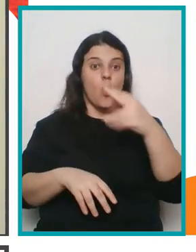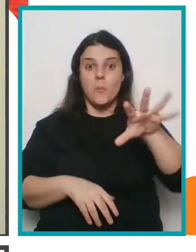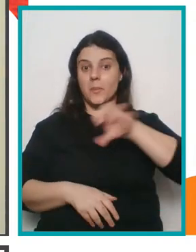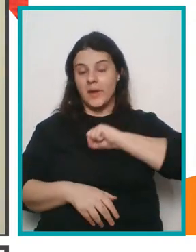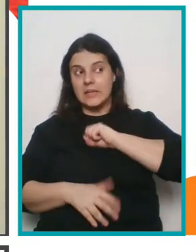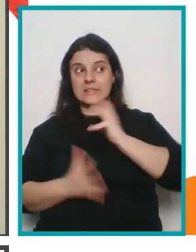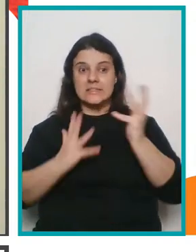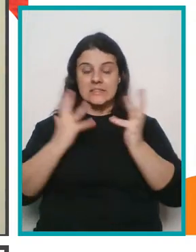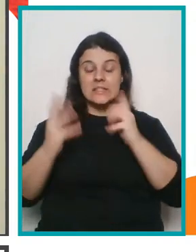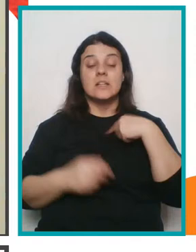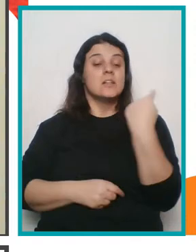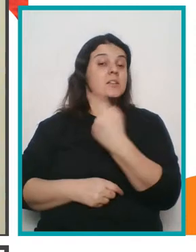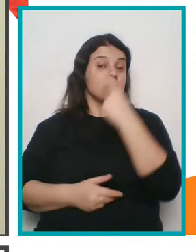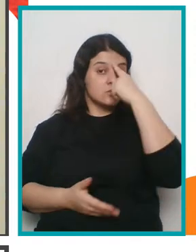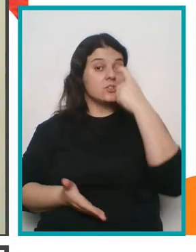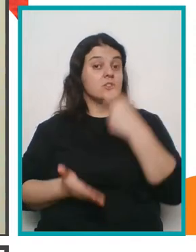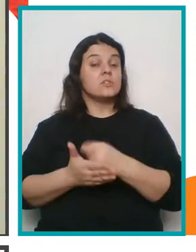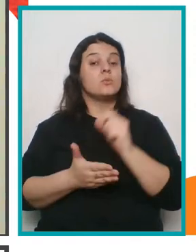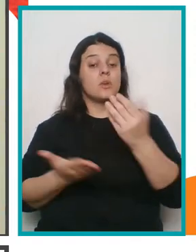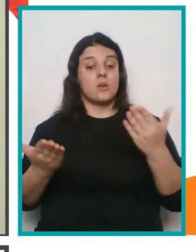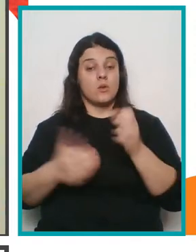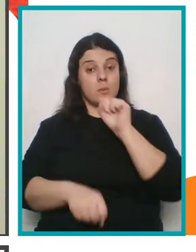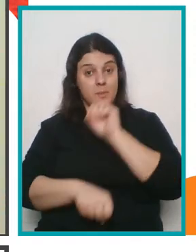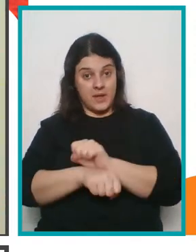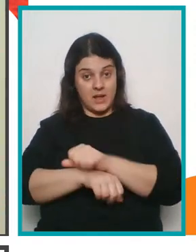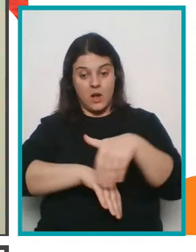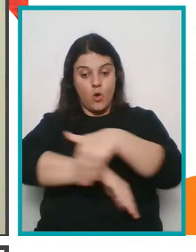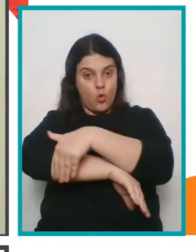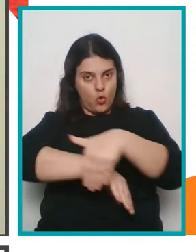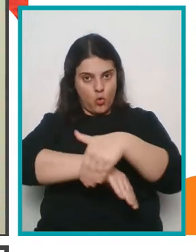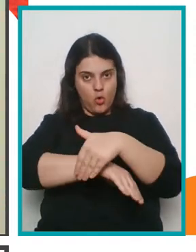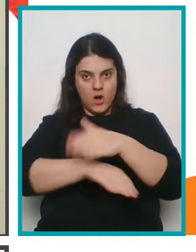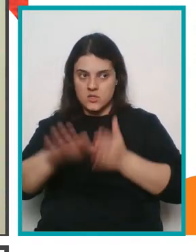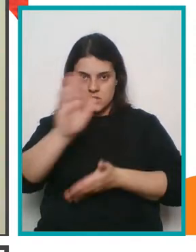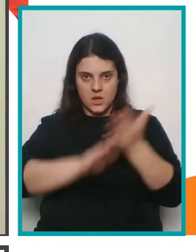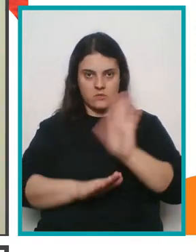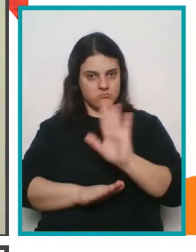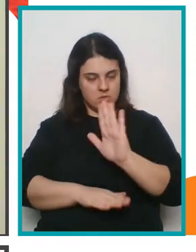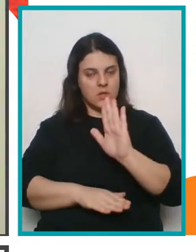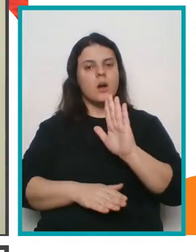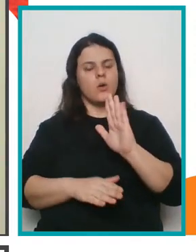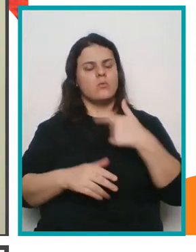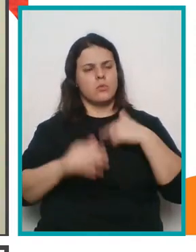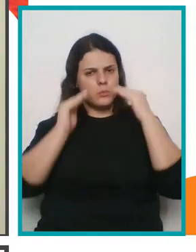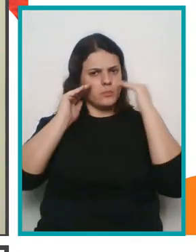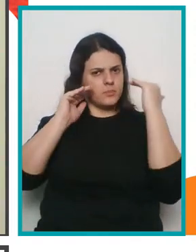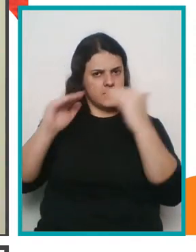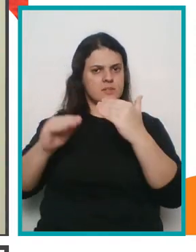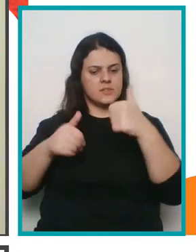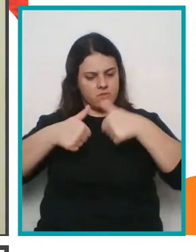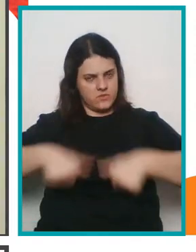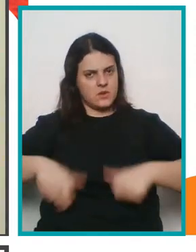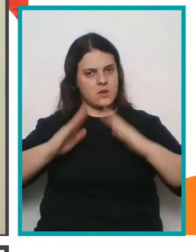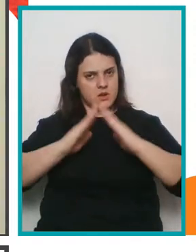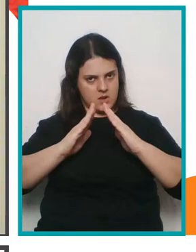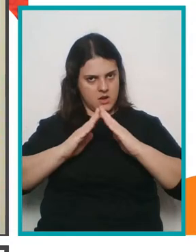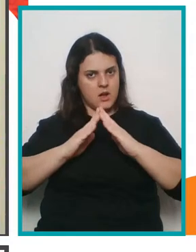to stop the spread of the virus. I mean, we treat every crisis like a